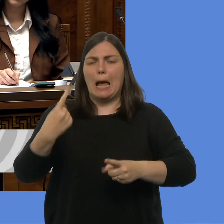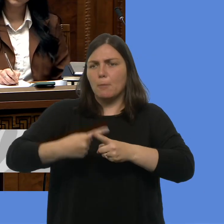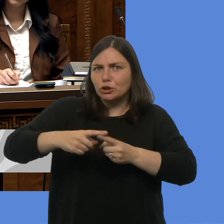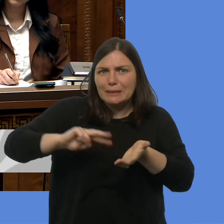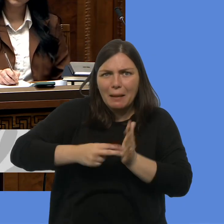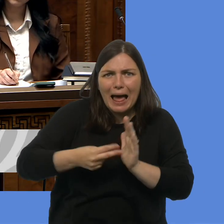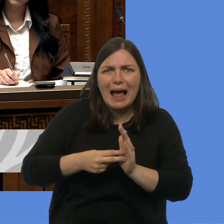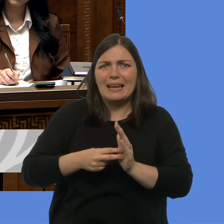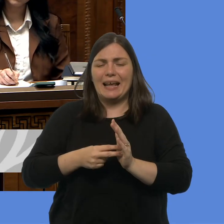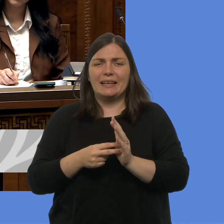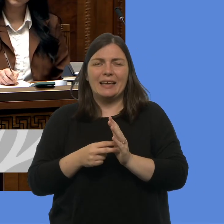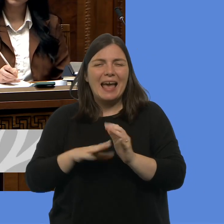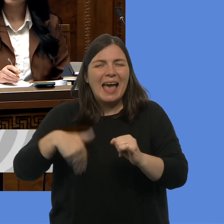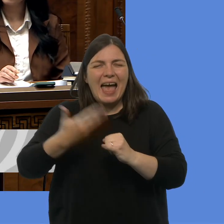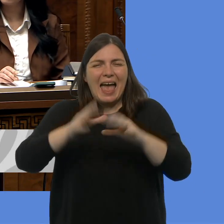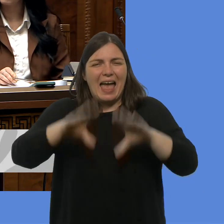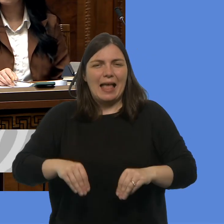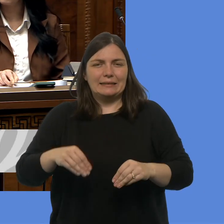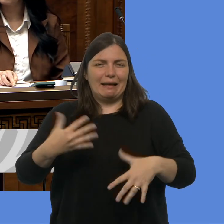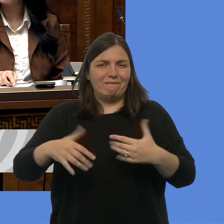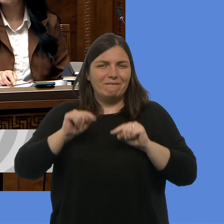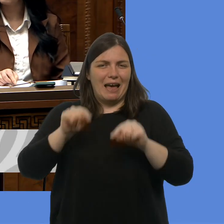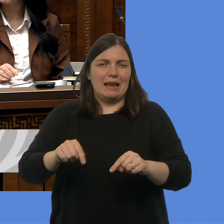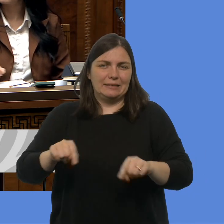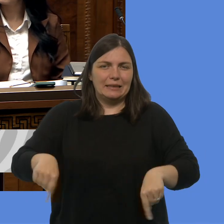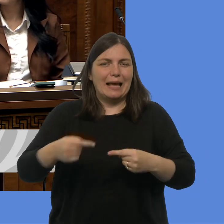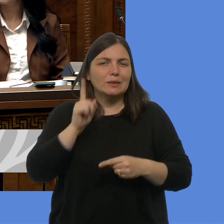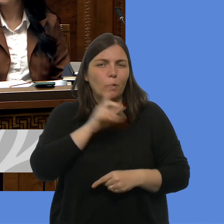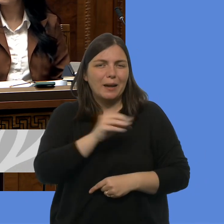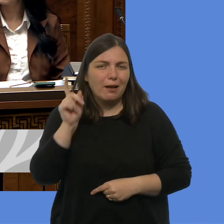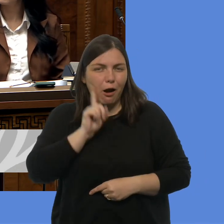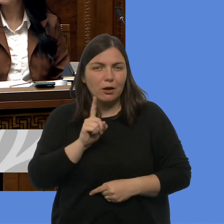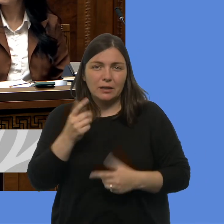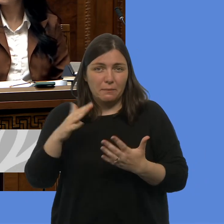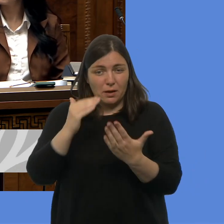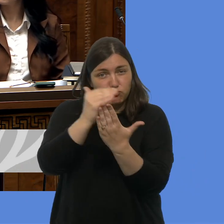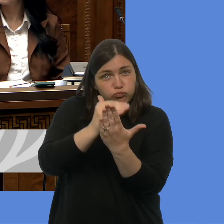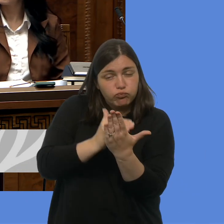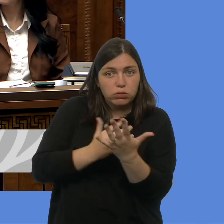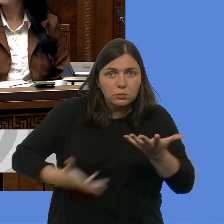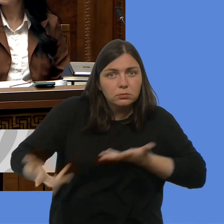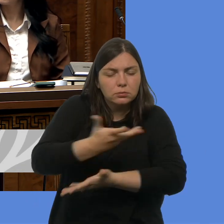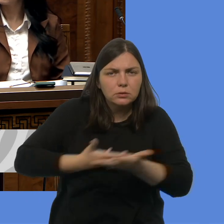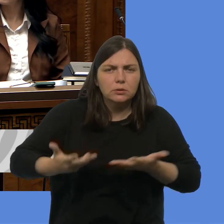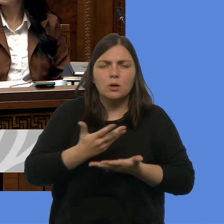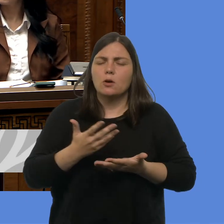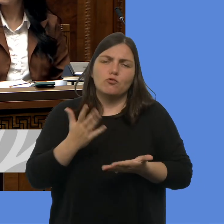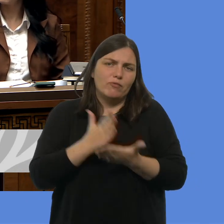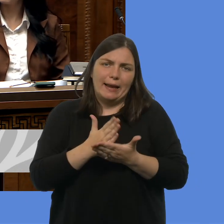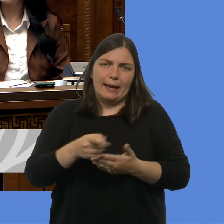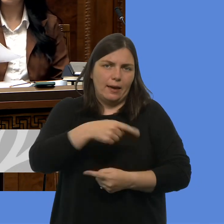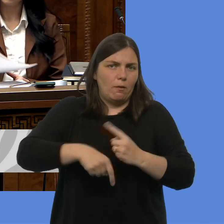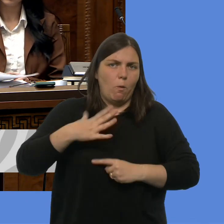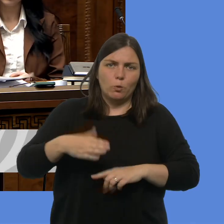and ending violence against women and girls, all of which are areas where there are opportunities for us to work together with the Irish Government to deliver better outcomes for our